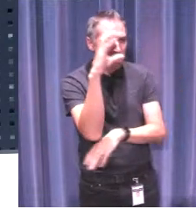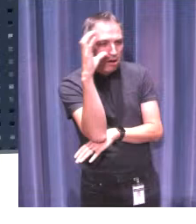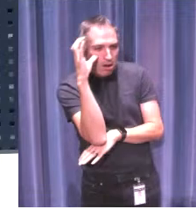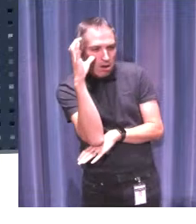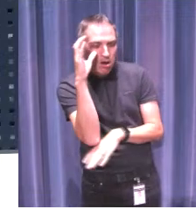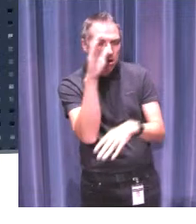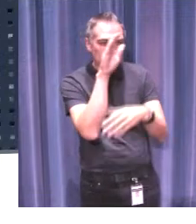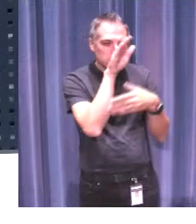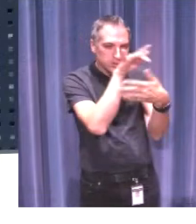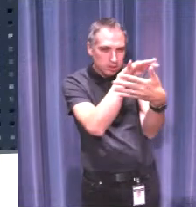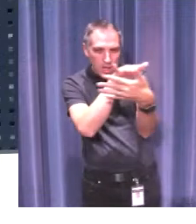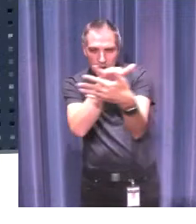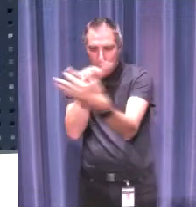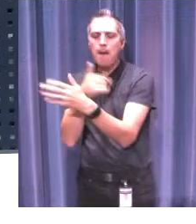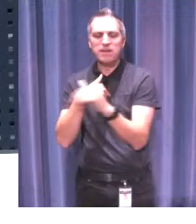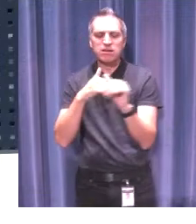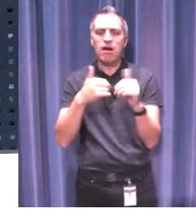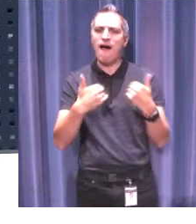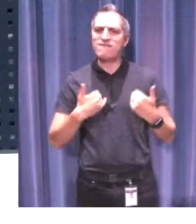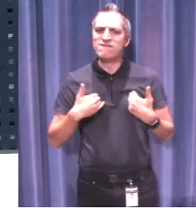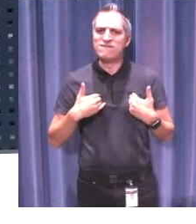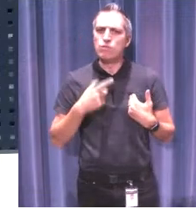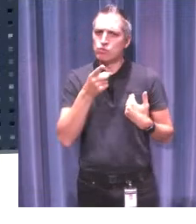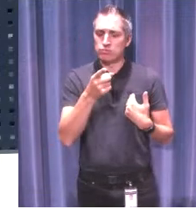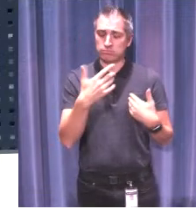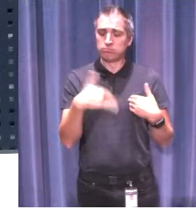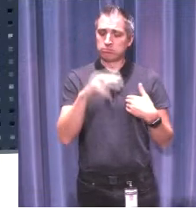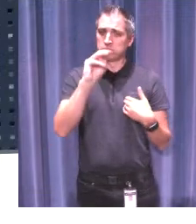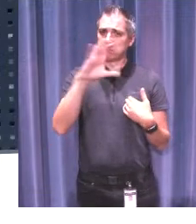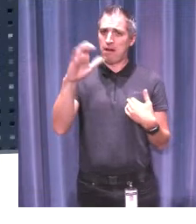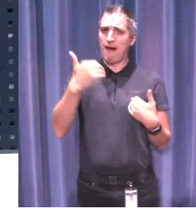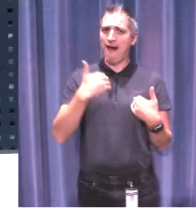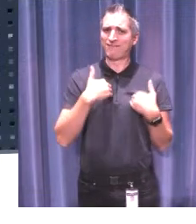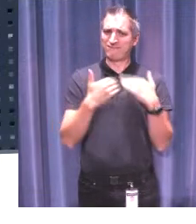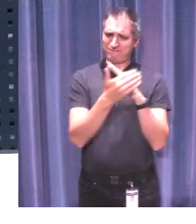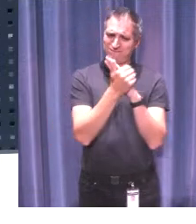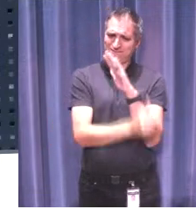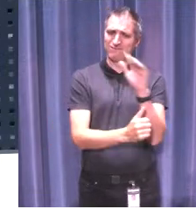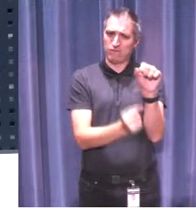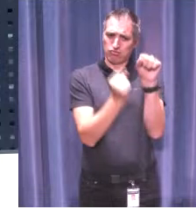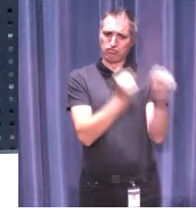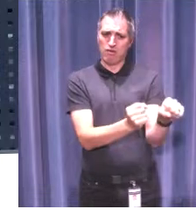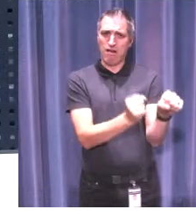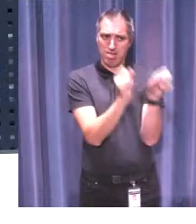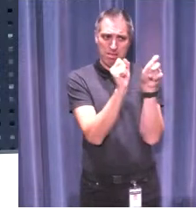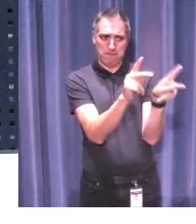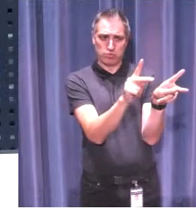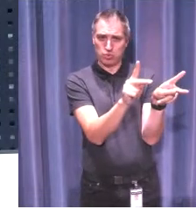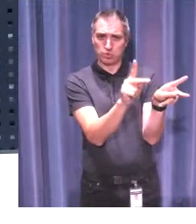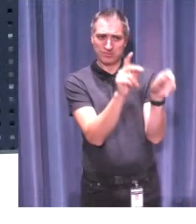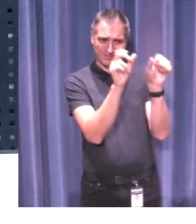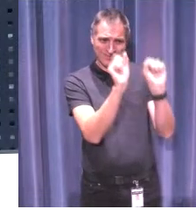study more. They're out there. I mean, you have strengths and opportunities, to be sure.